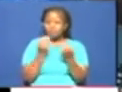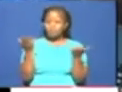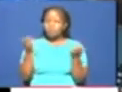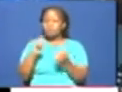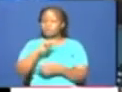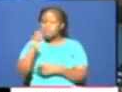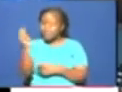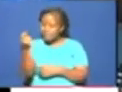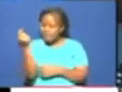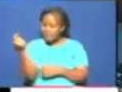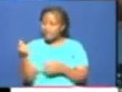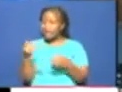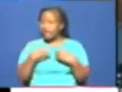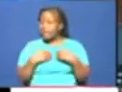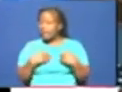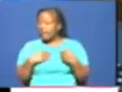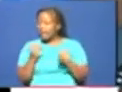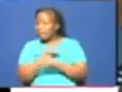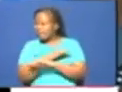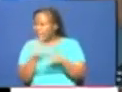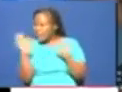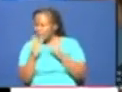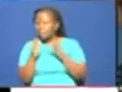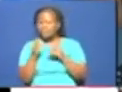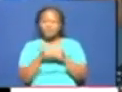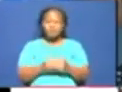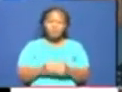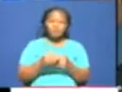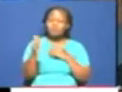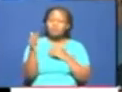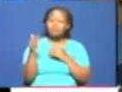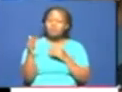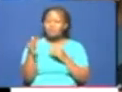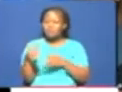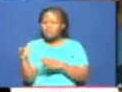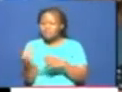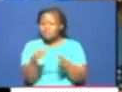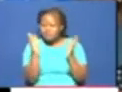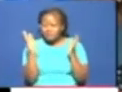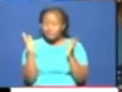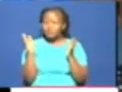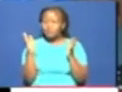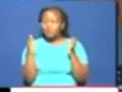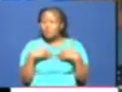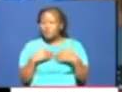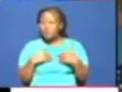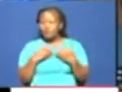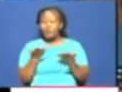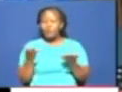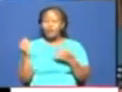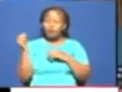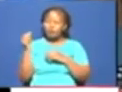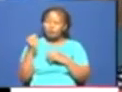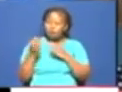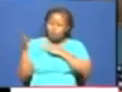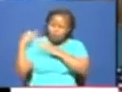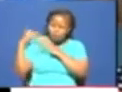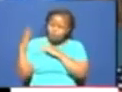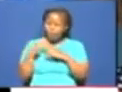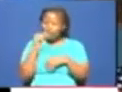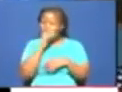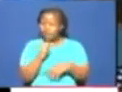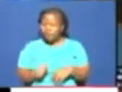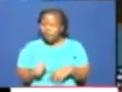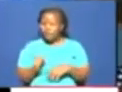has not quite taken the way off how our fathers envisaged.